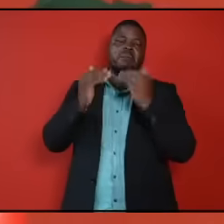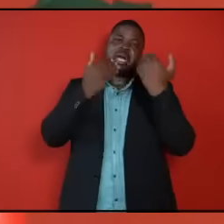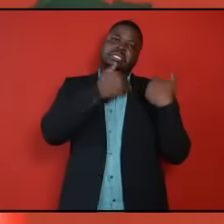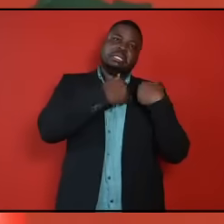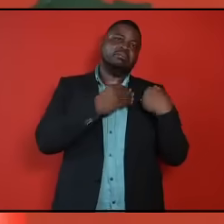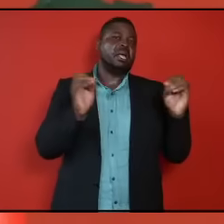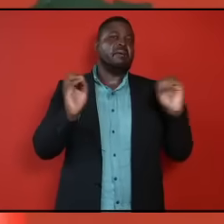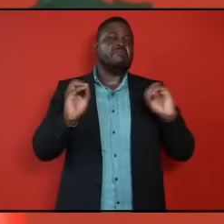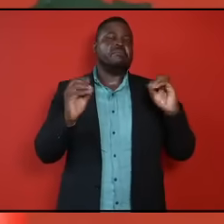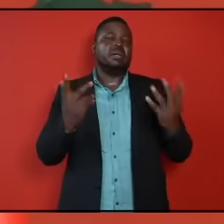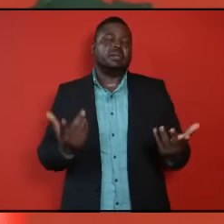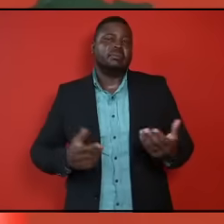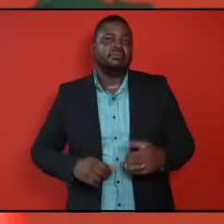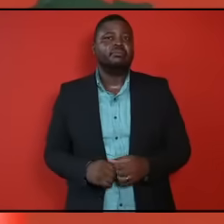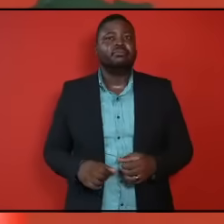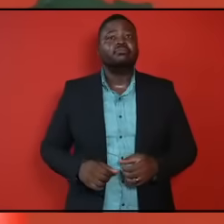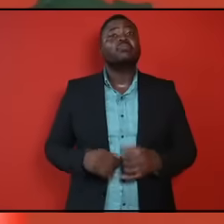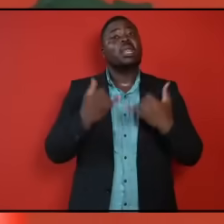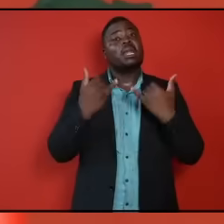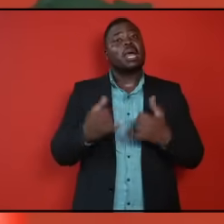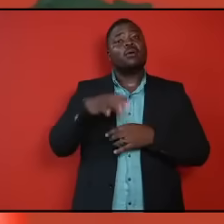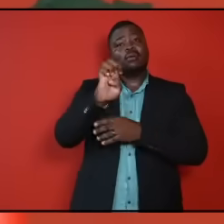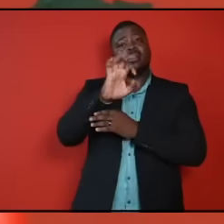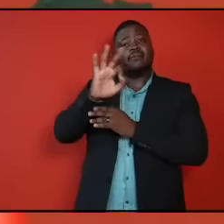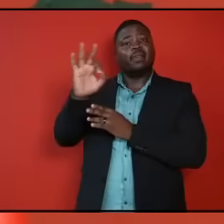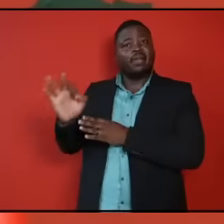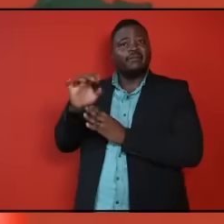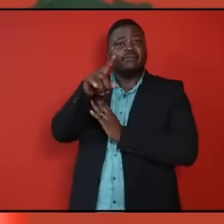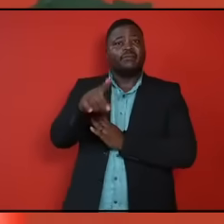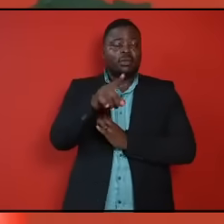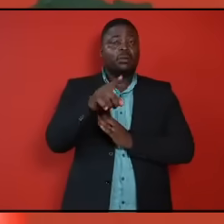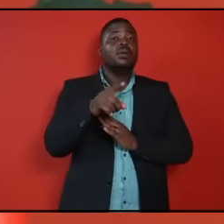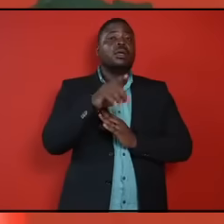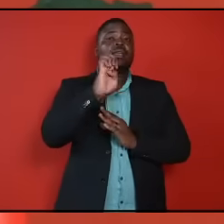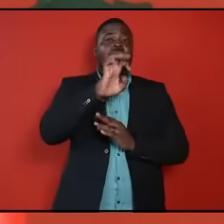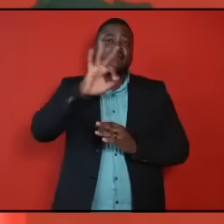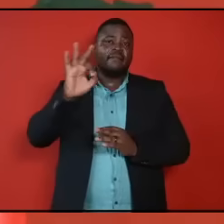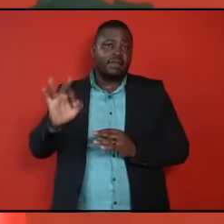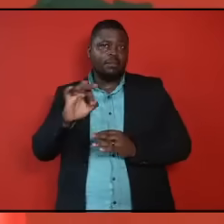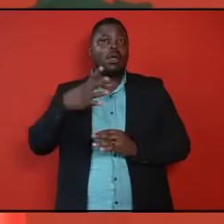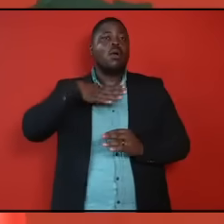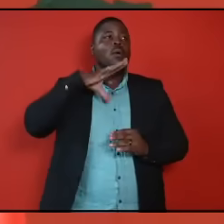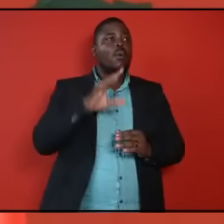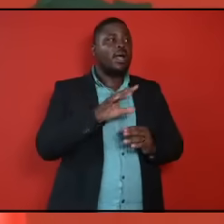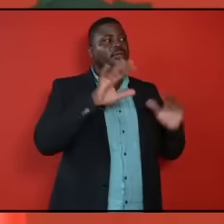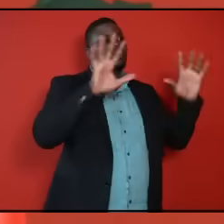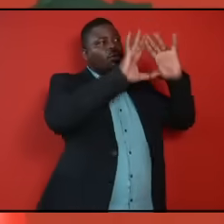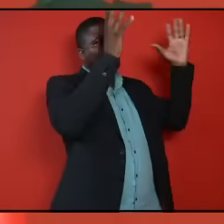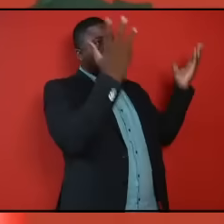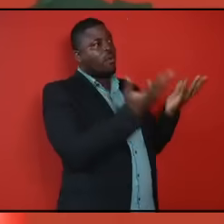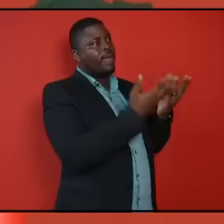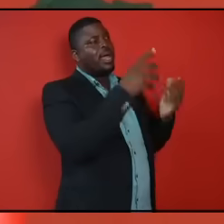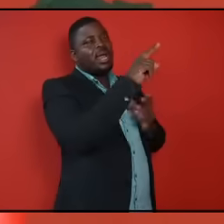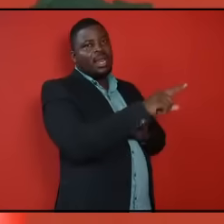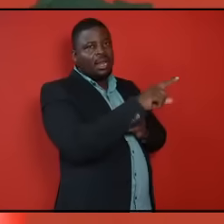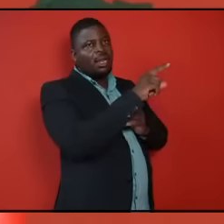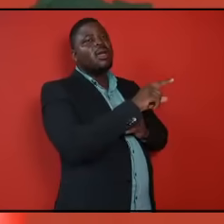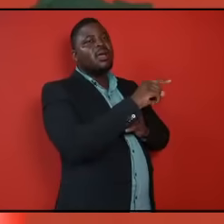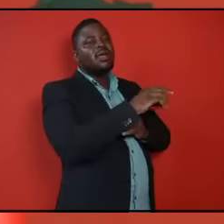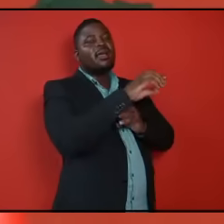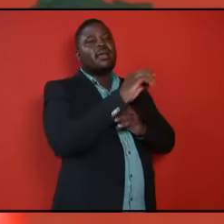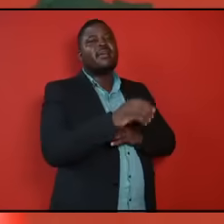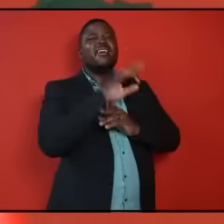this context, the EFF once again makes a call for a global boycott of the FIFA World Cup in